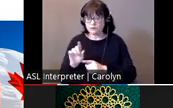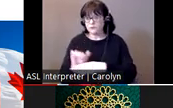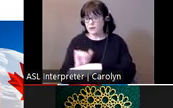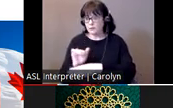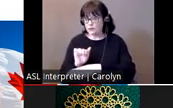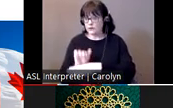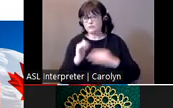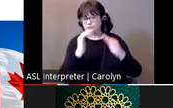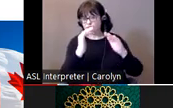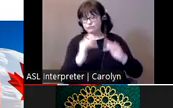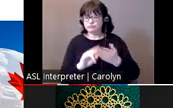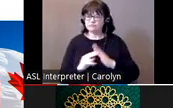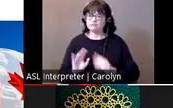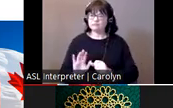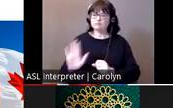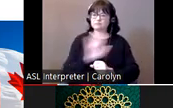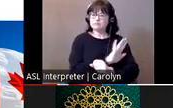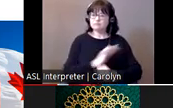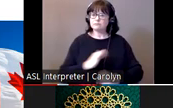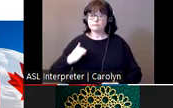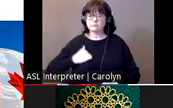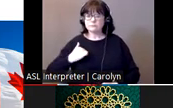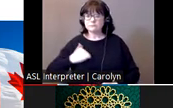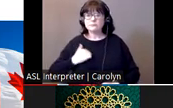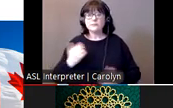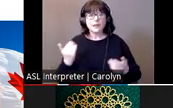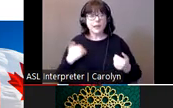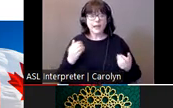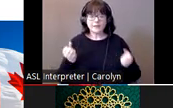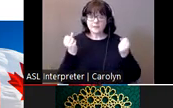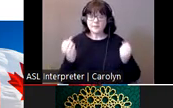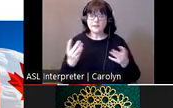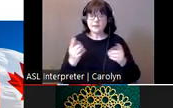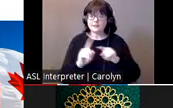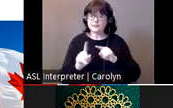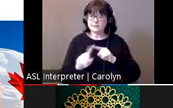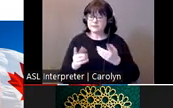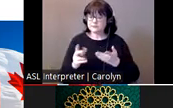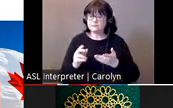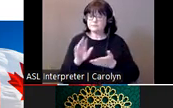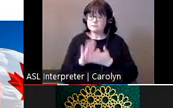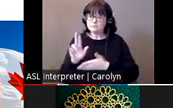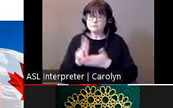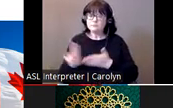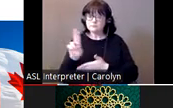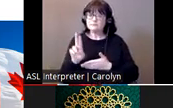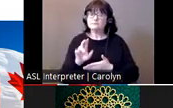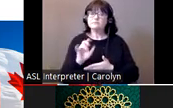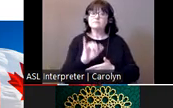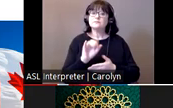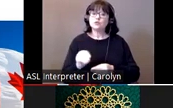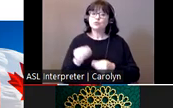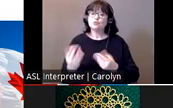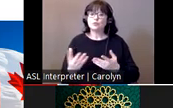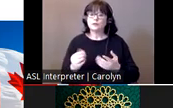So across the country, there are many, many post-secondary institutions going down the road of